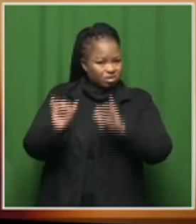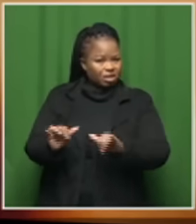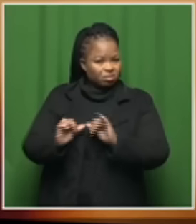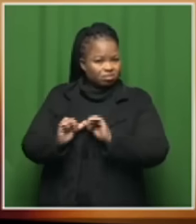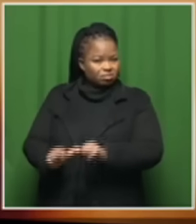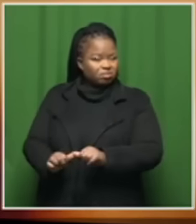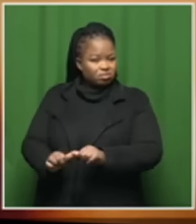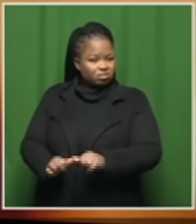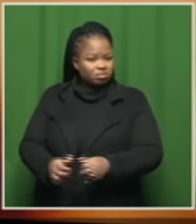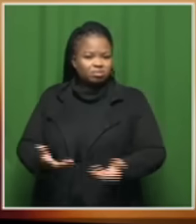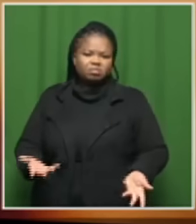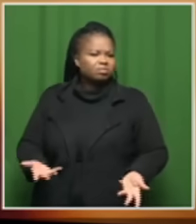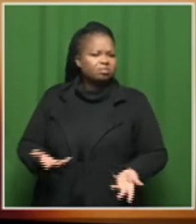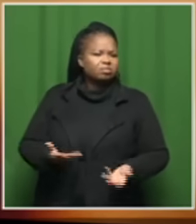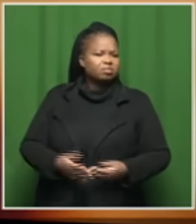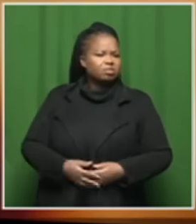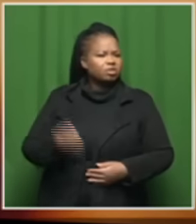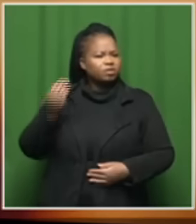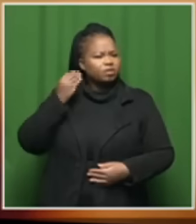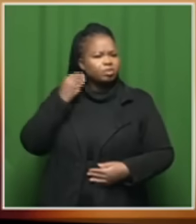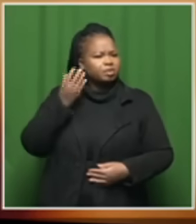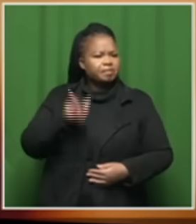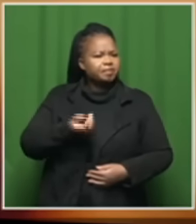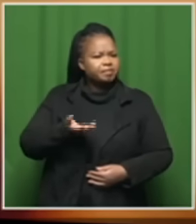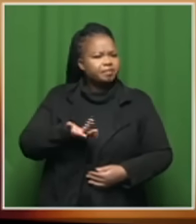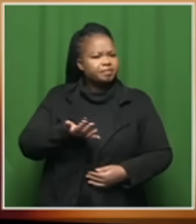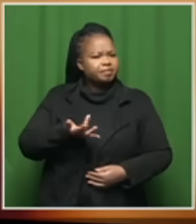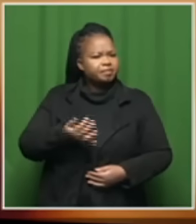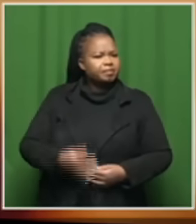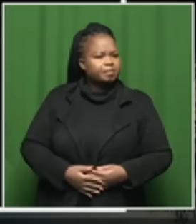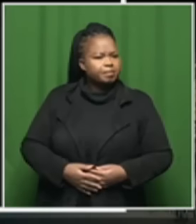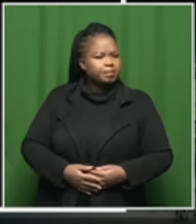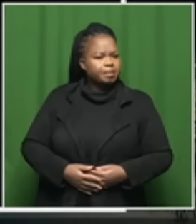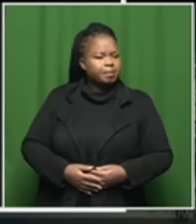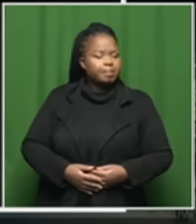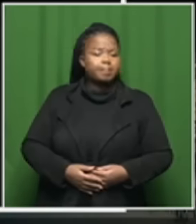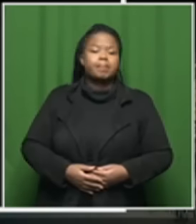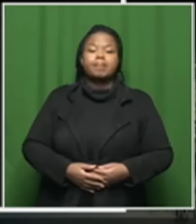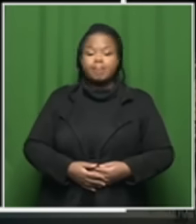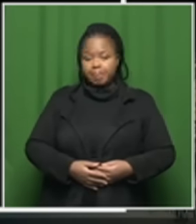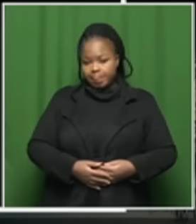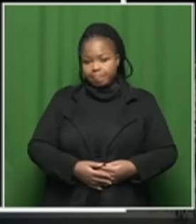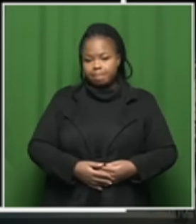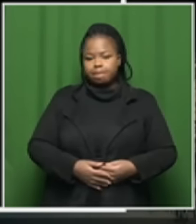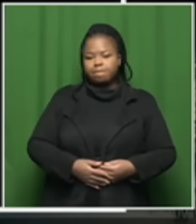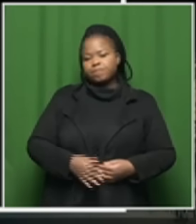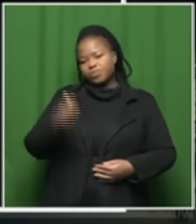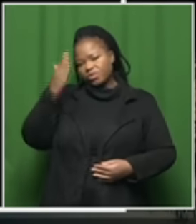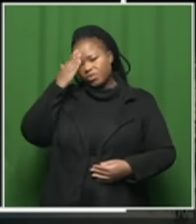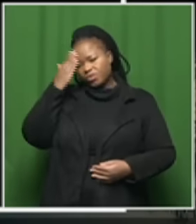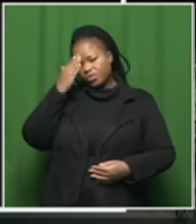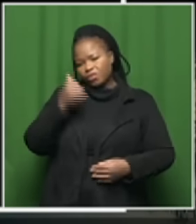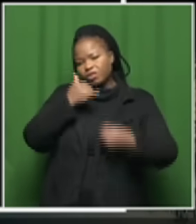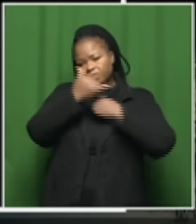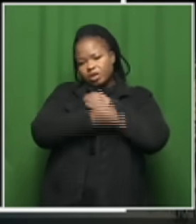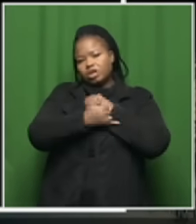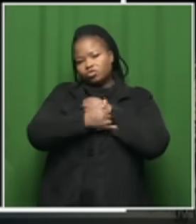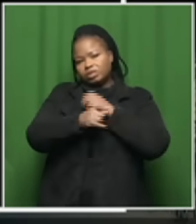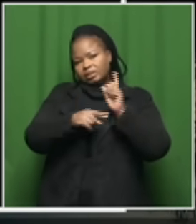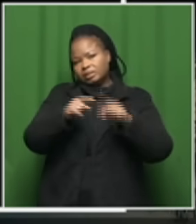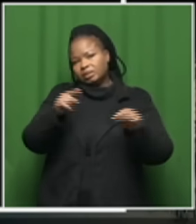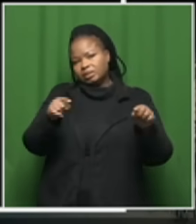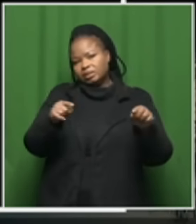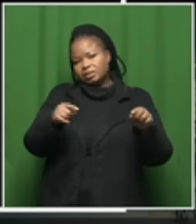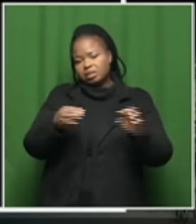allowed to enter again? Do we have details yet? He has been deporting people from countries that